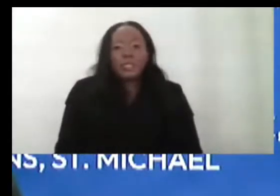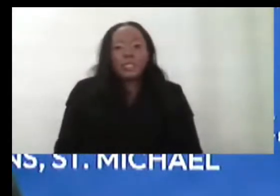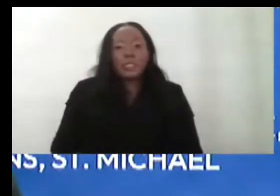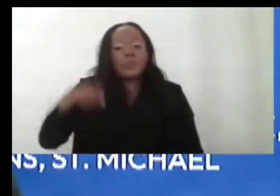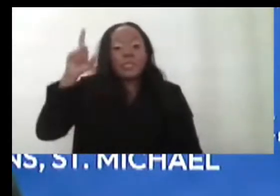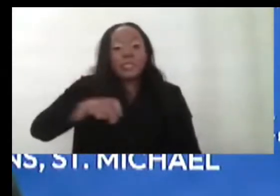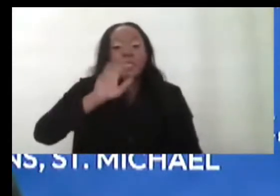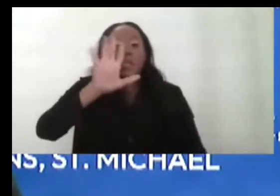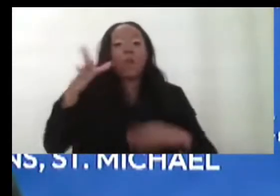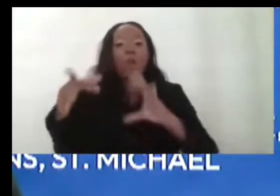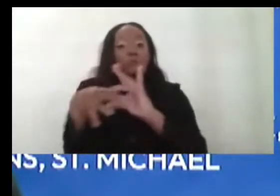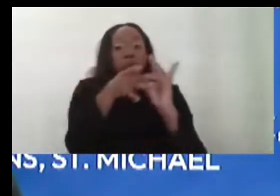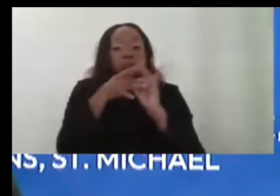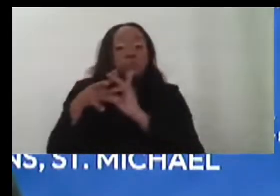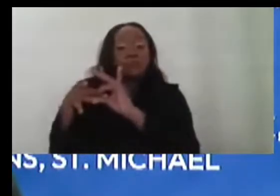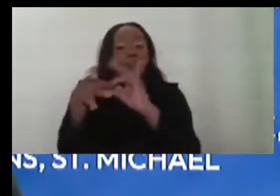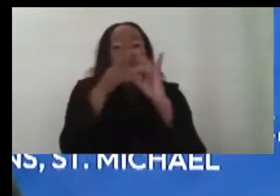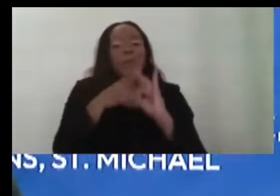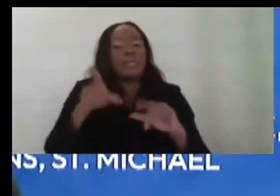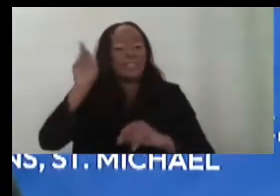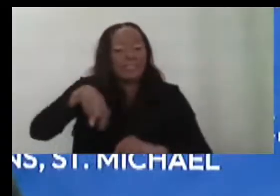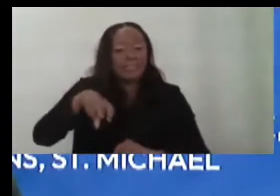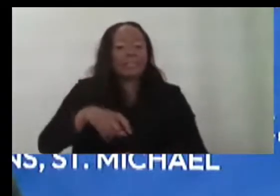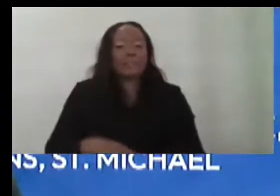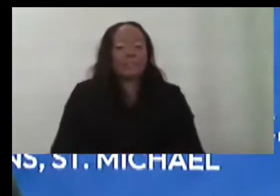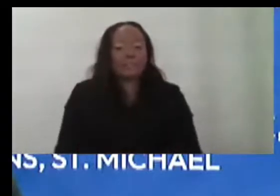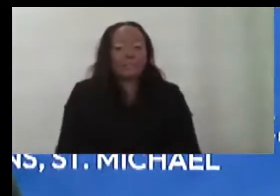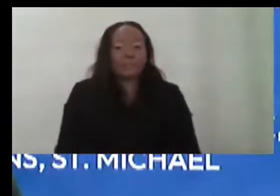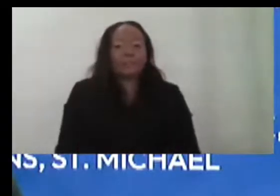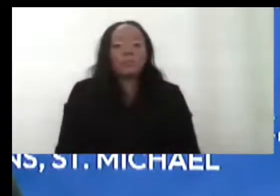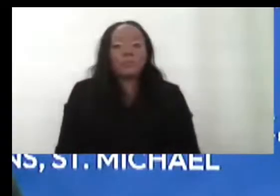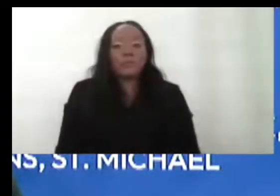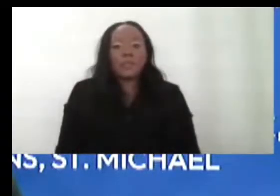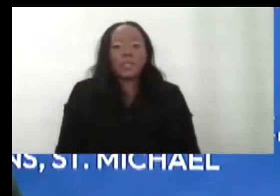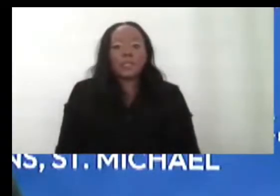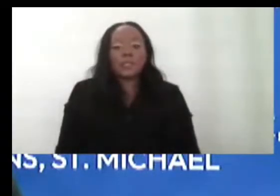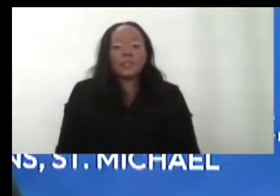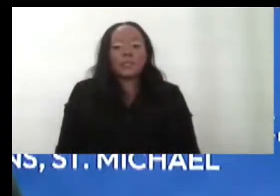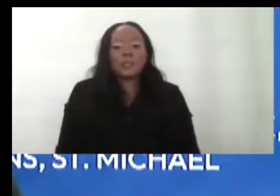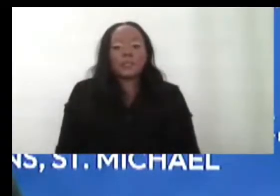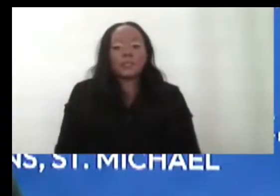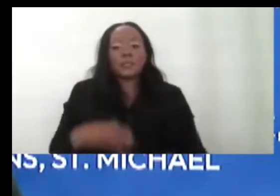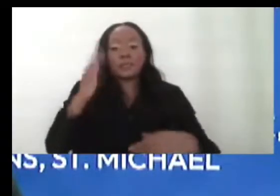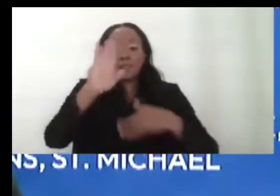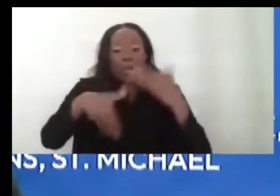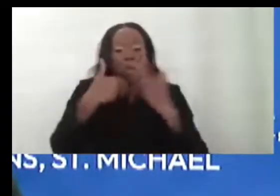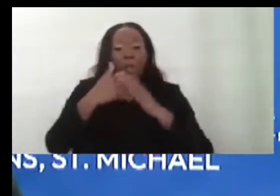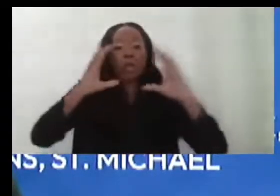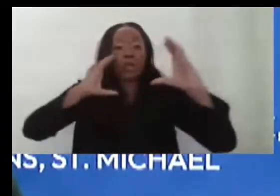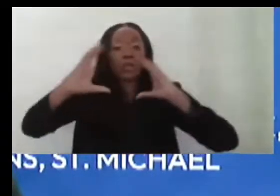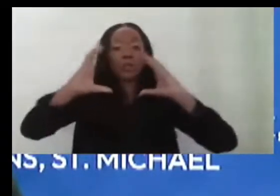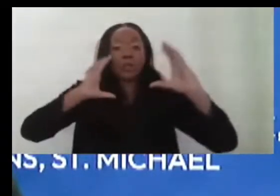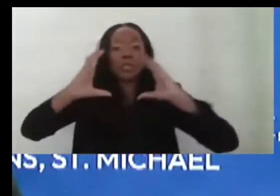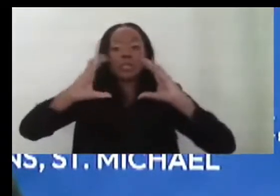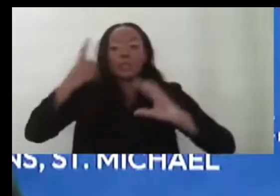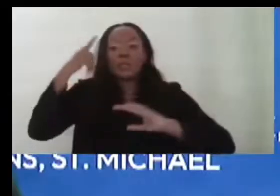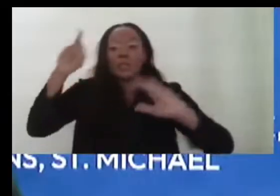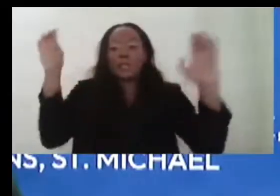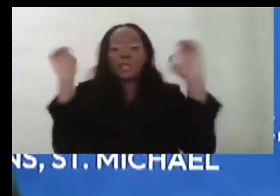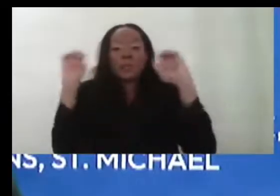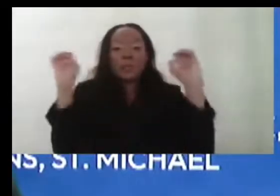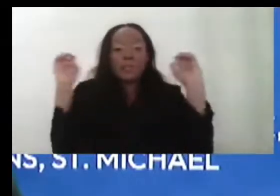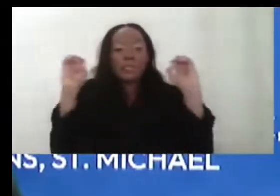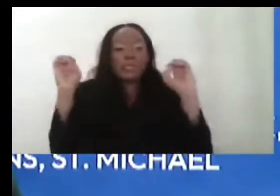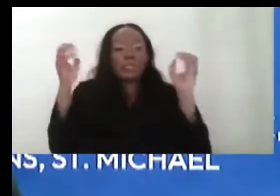cooperation in this exercise. In relation to dissemination and communication of emergency information and